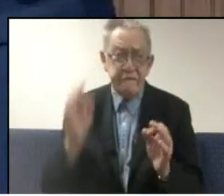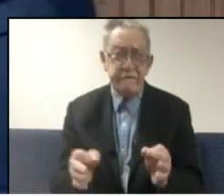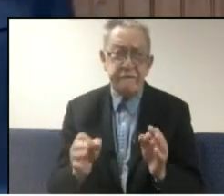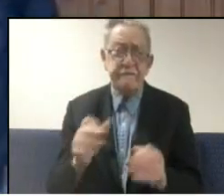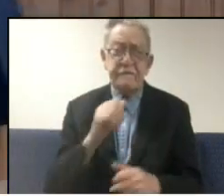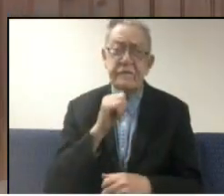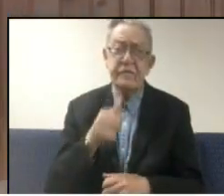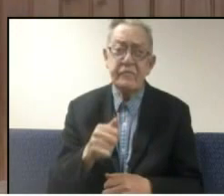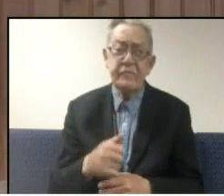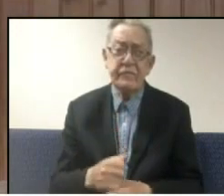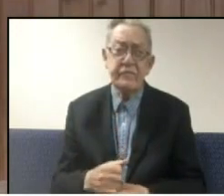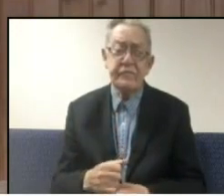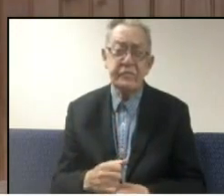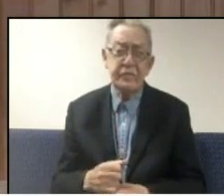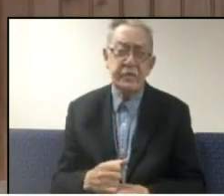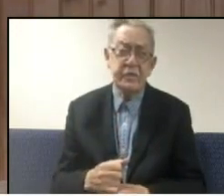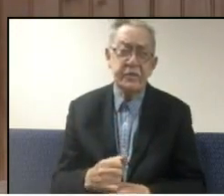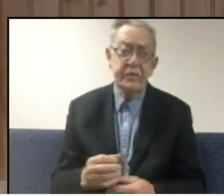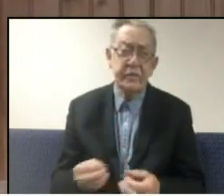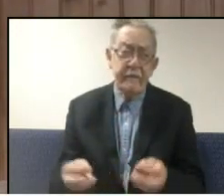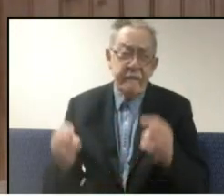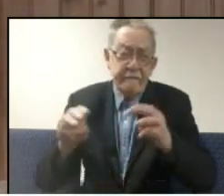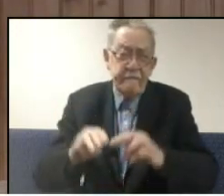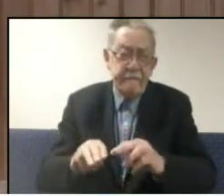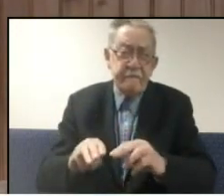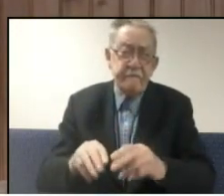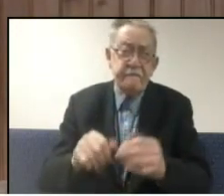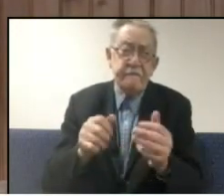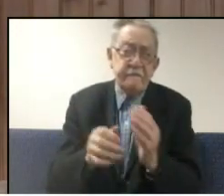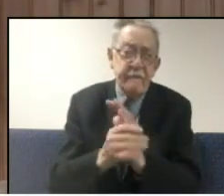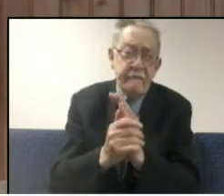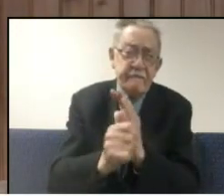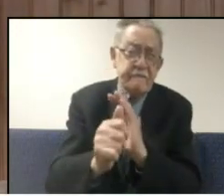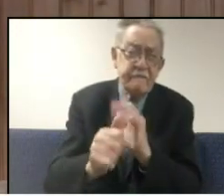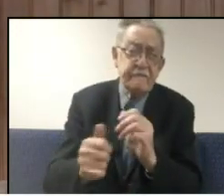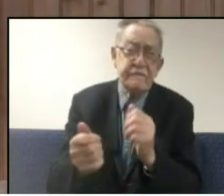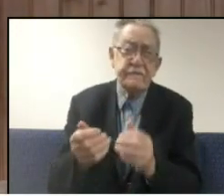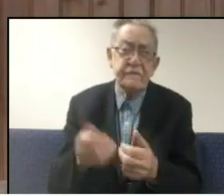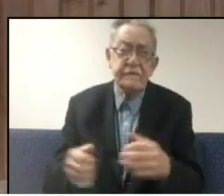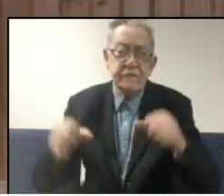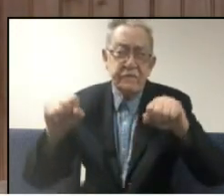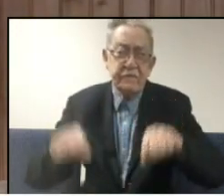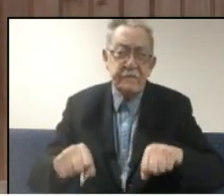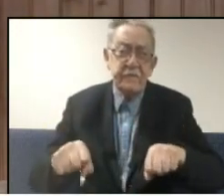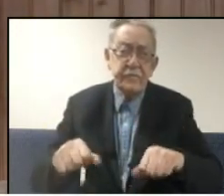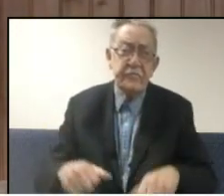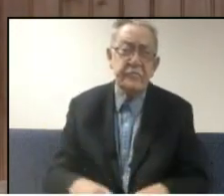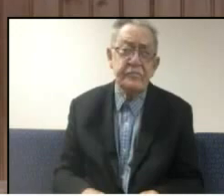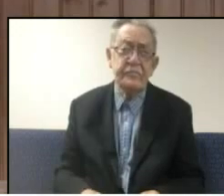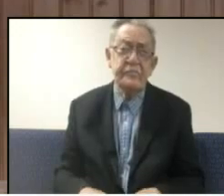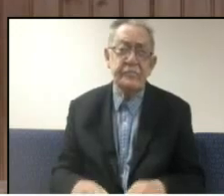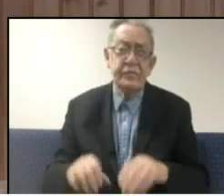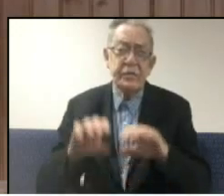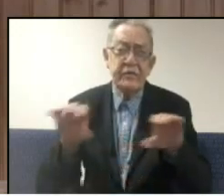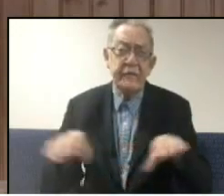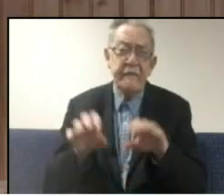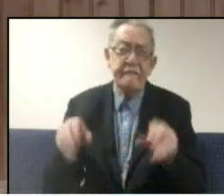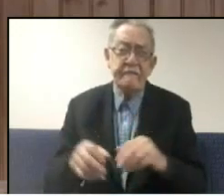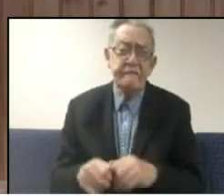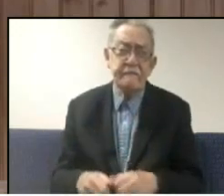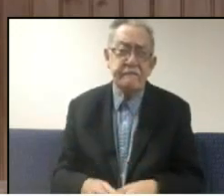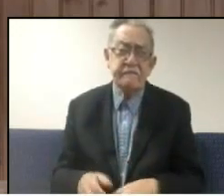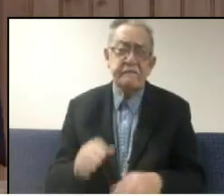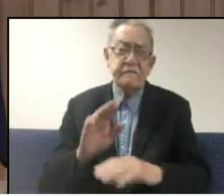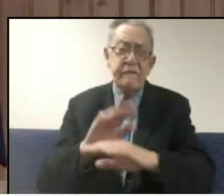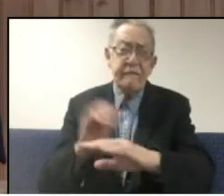not capable or worthy or qualified or somehow able to do any kind of calling